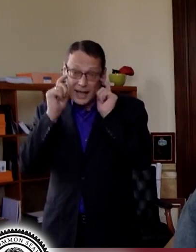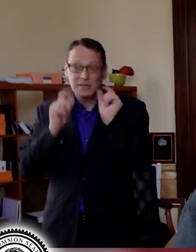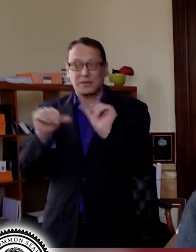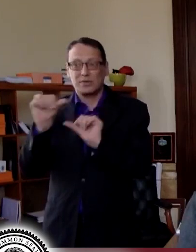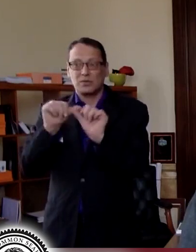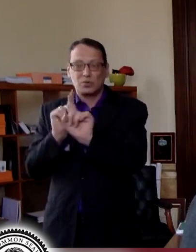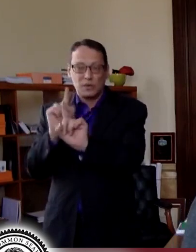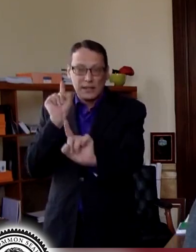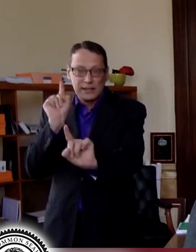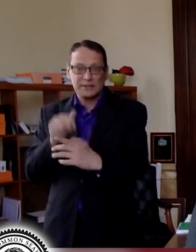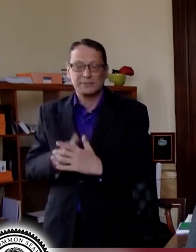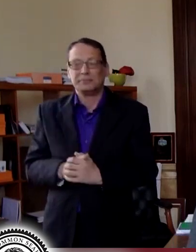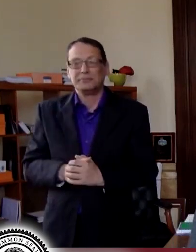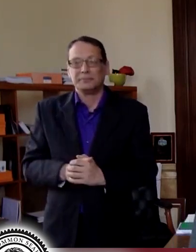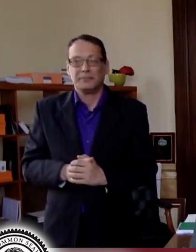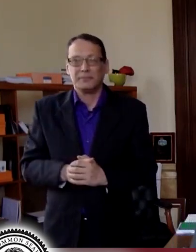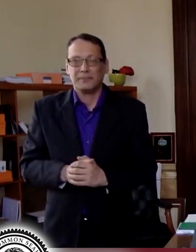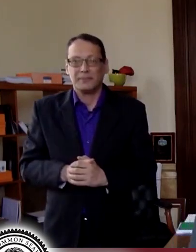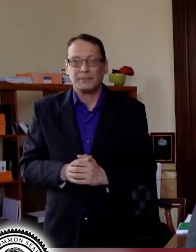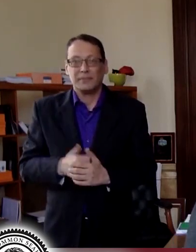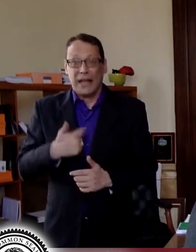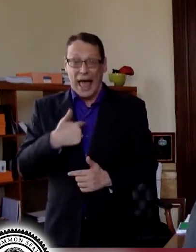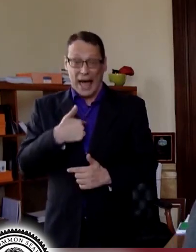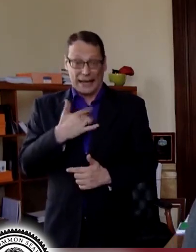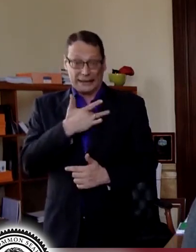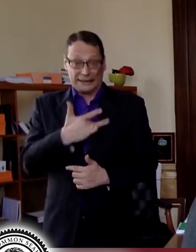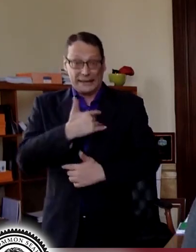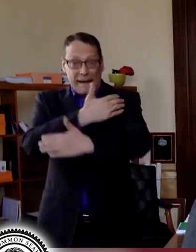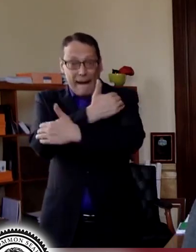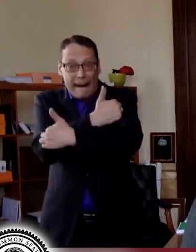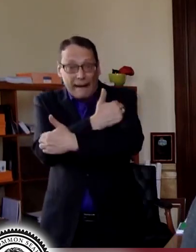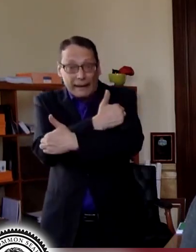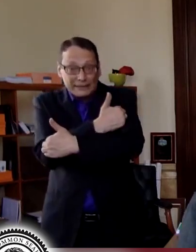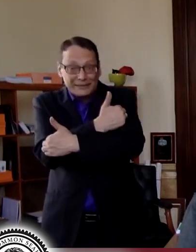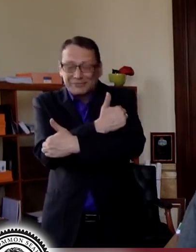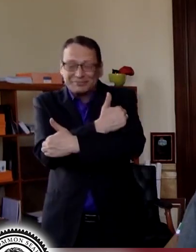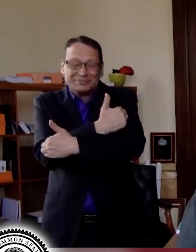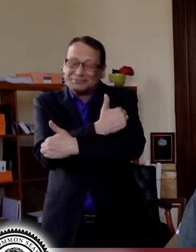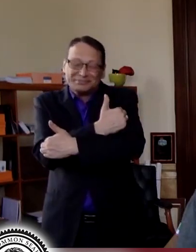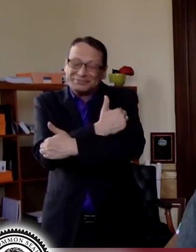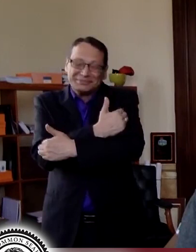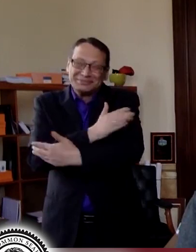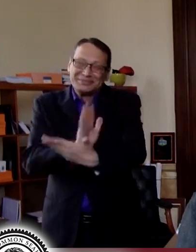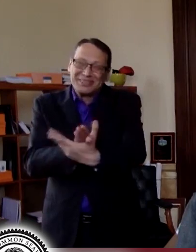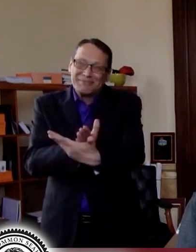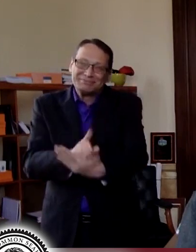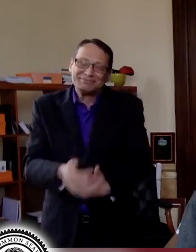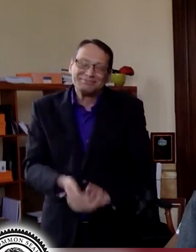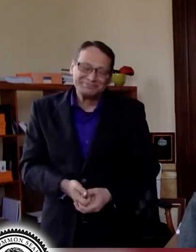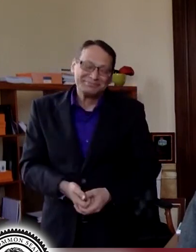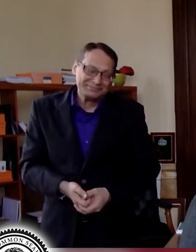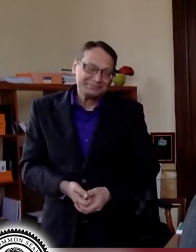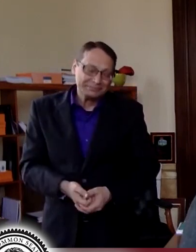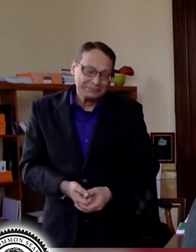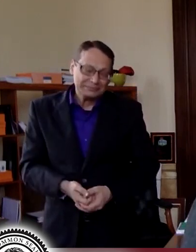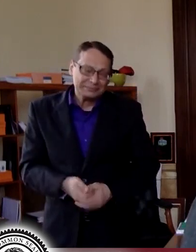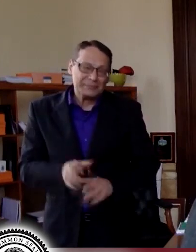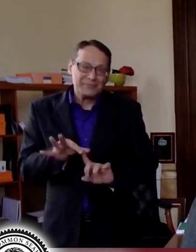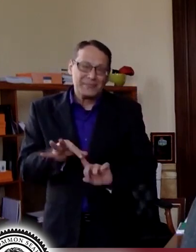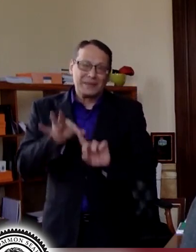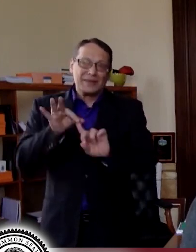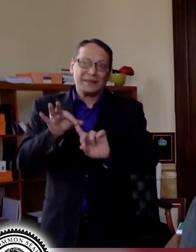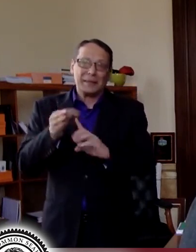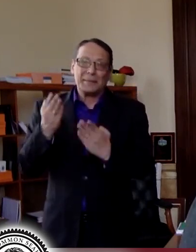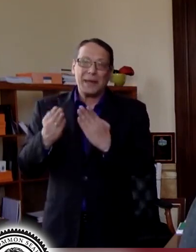distancing. I tend to be kind of a hugger. I think that's out, I except for